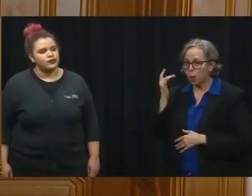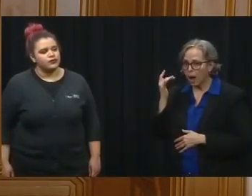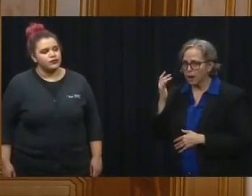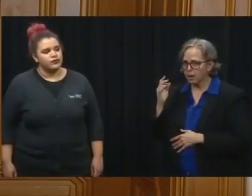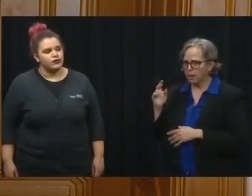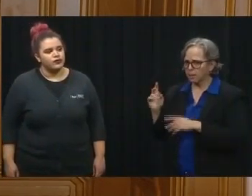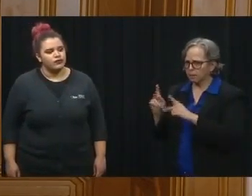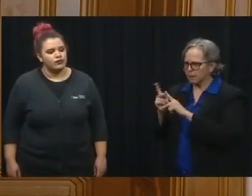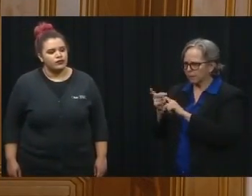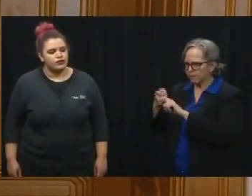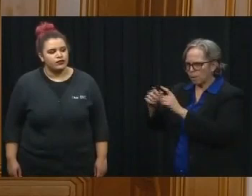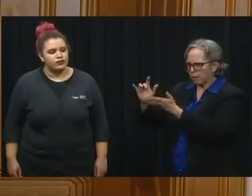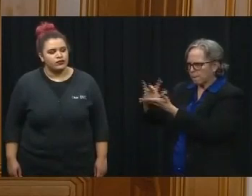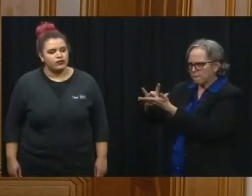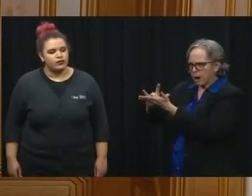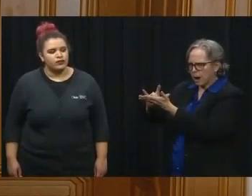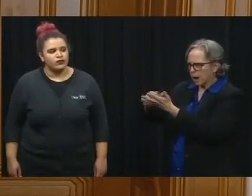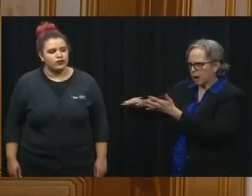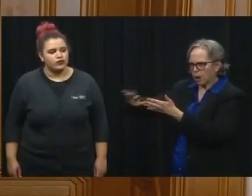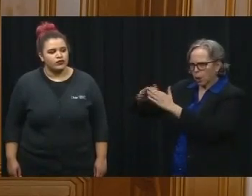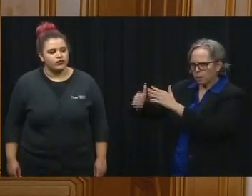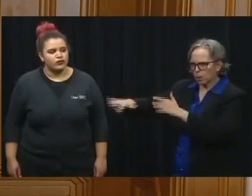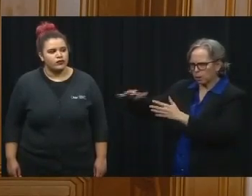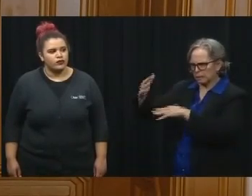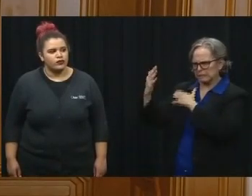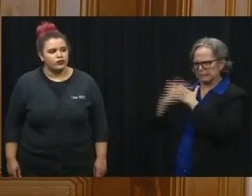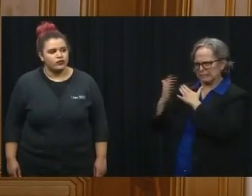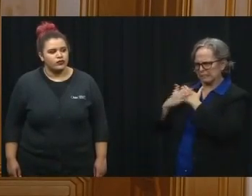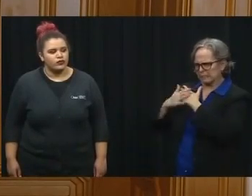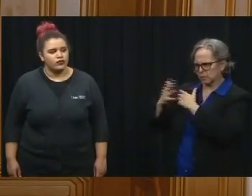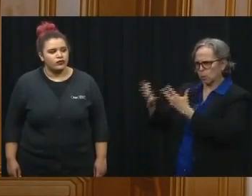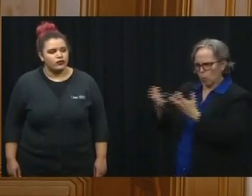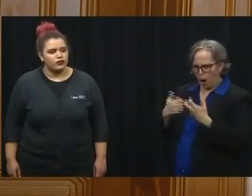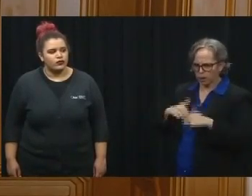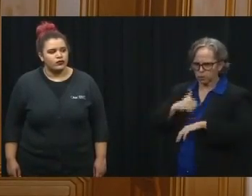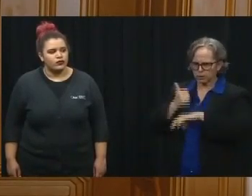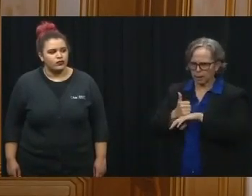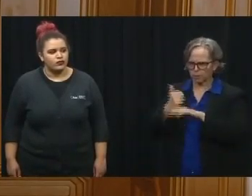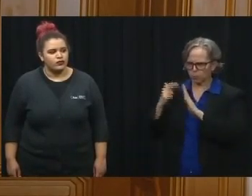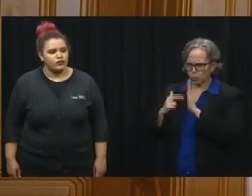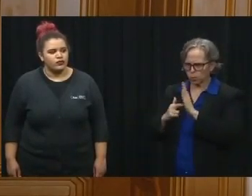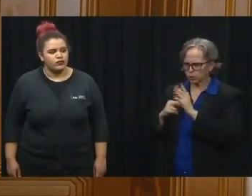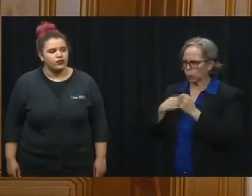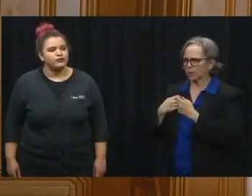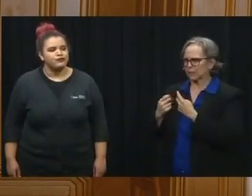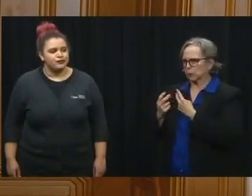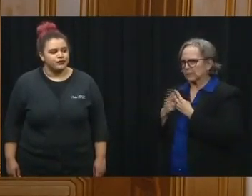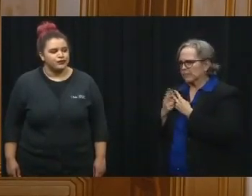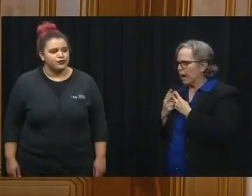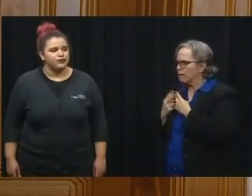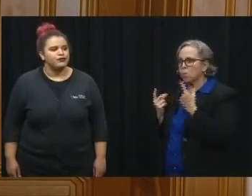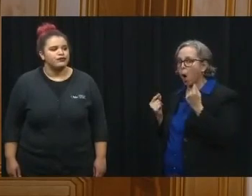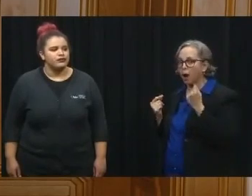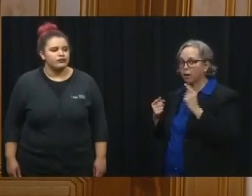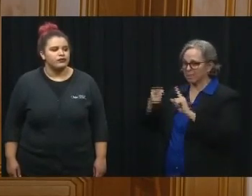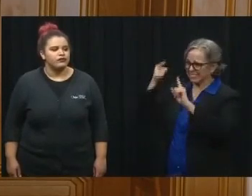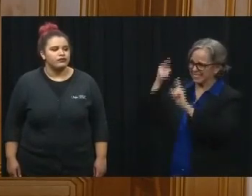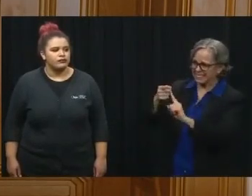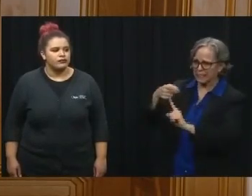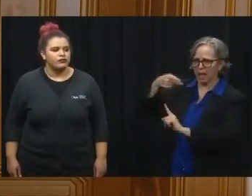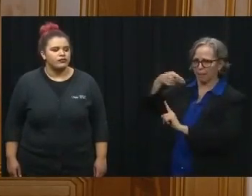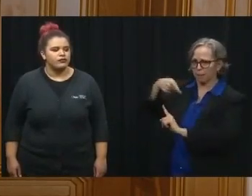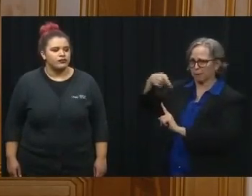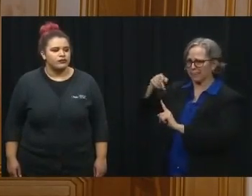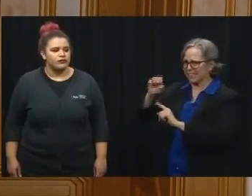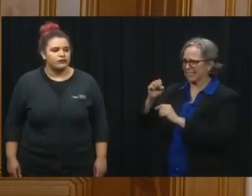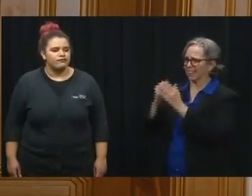community who wanted us to do this because we need to be able to preserve the personal protection gear and all the other things, the mask and everything